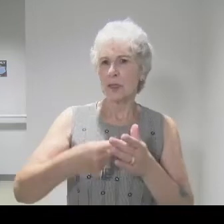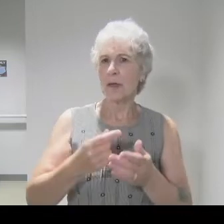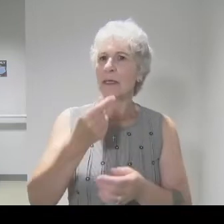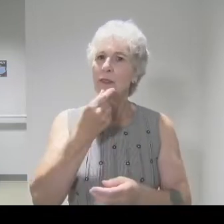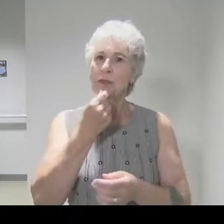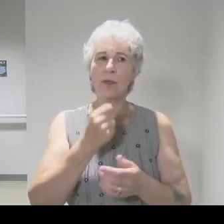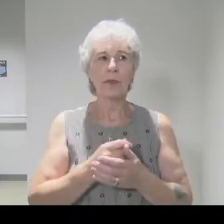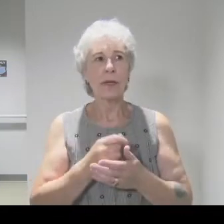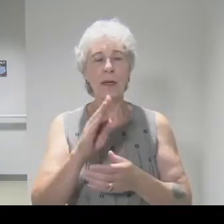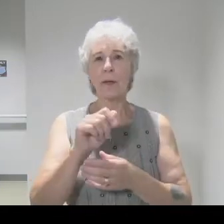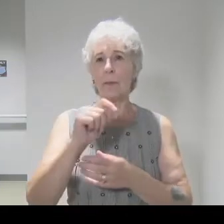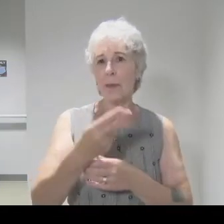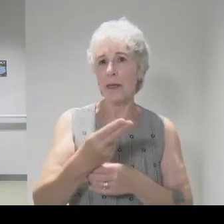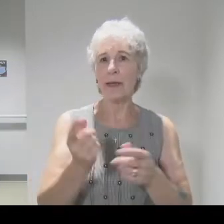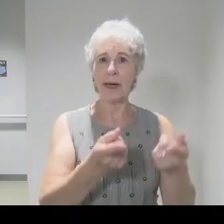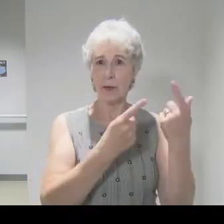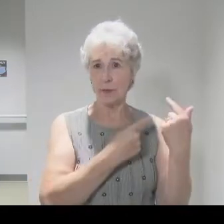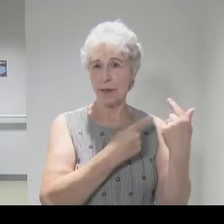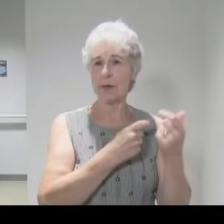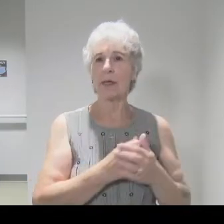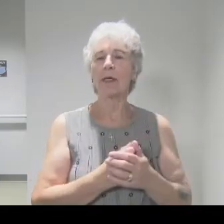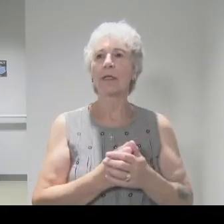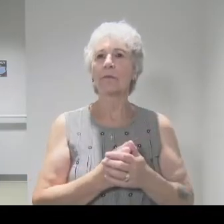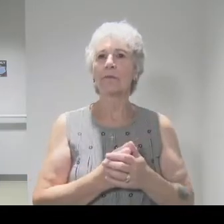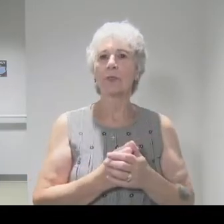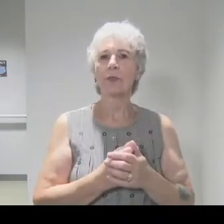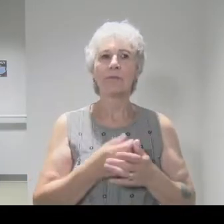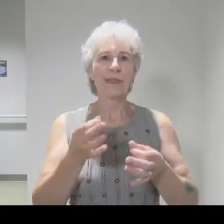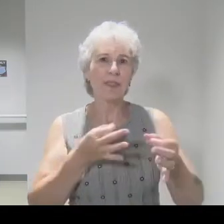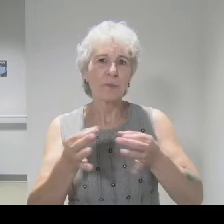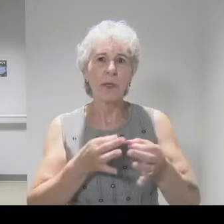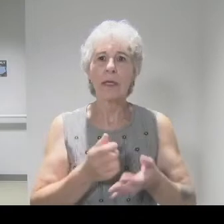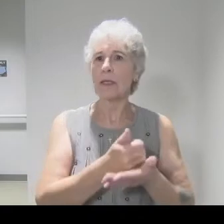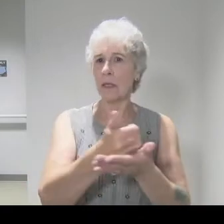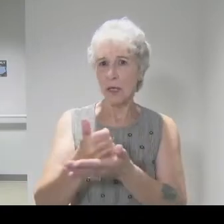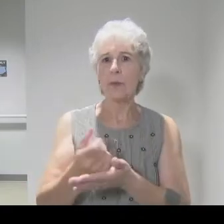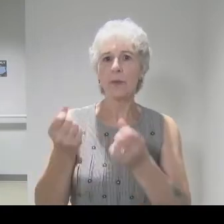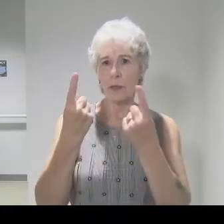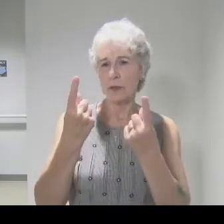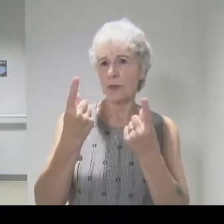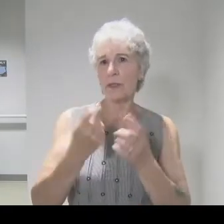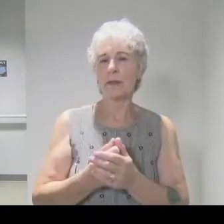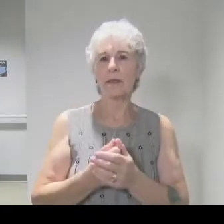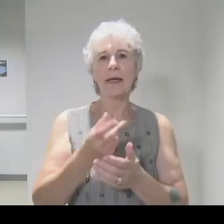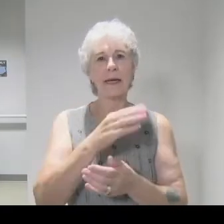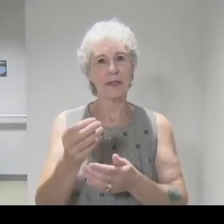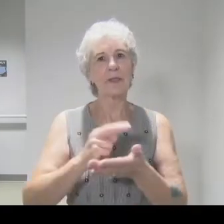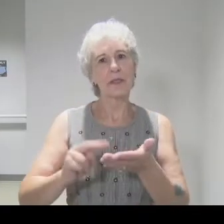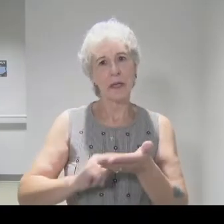Beth LaChance is going to be out in the foyer after the service if you have any questions about what that may look like. But I certainly